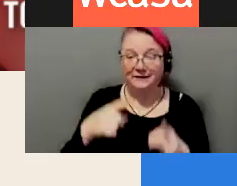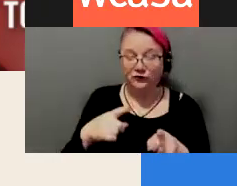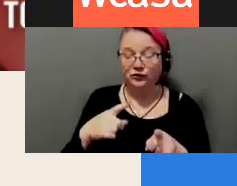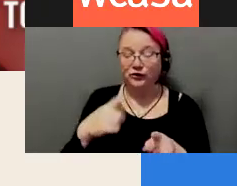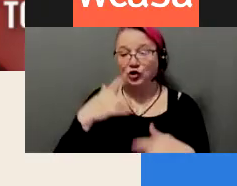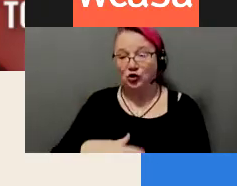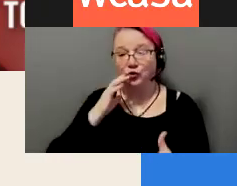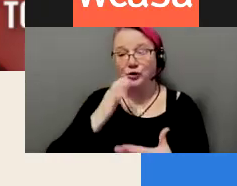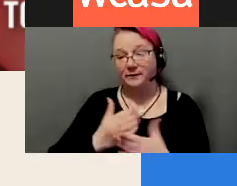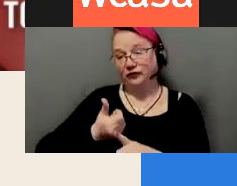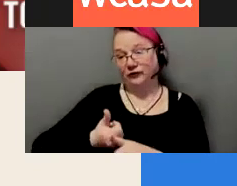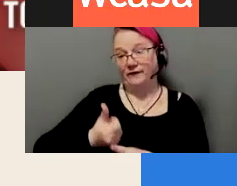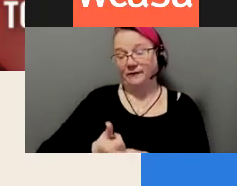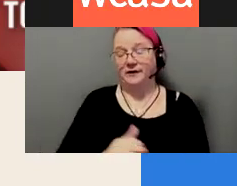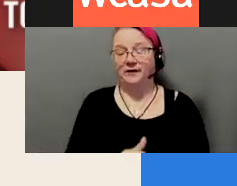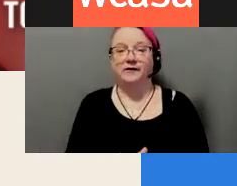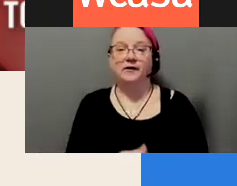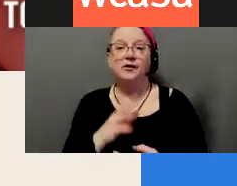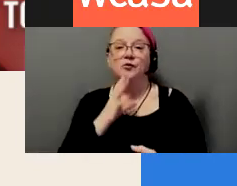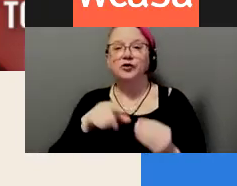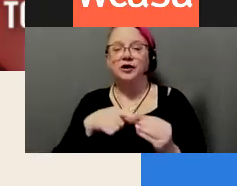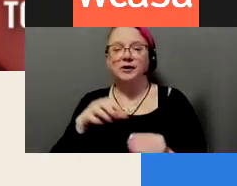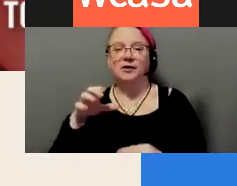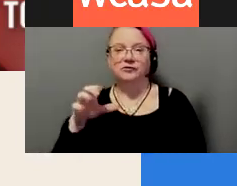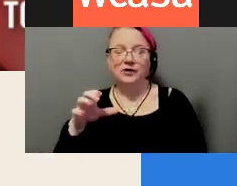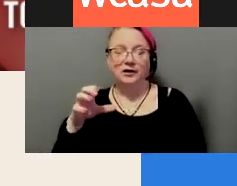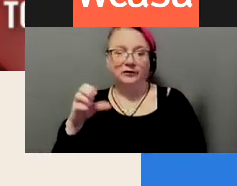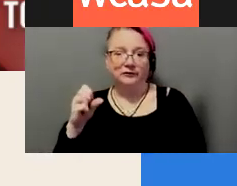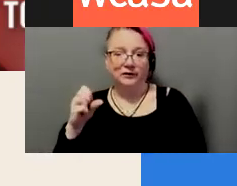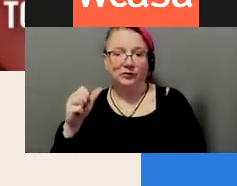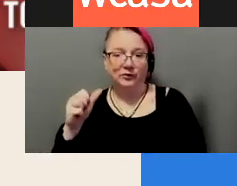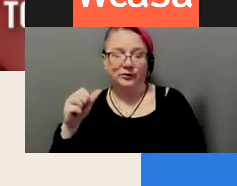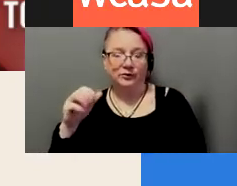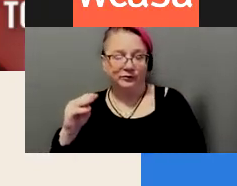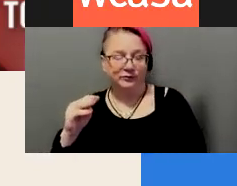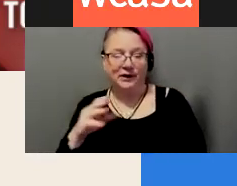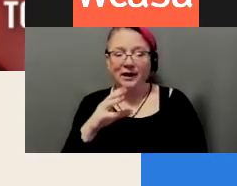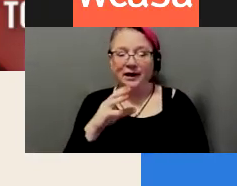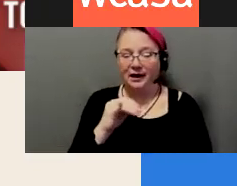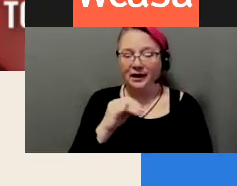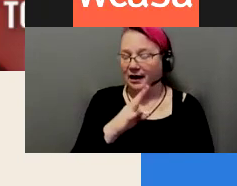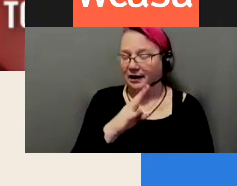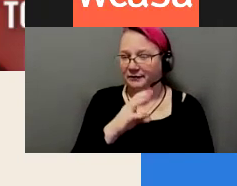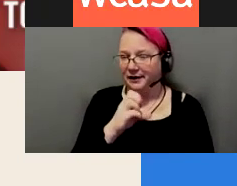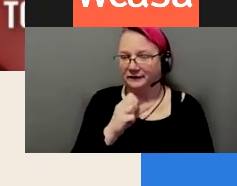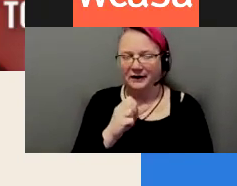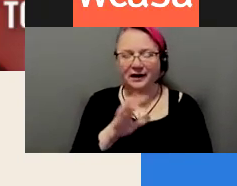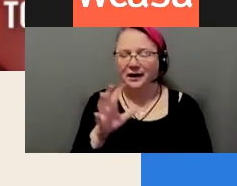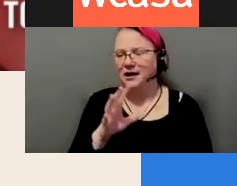um, when we're talking about child sexual abuse material and sextortion, law enforcement should really be focused on the bigger